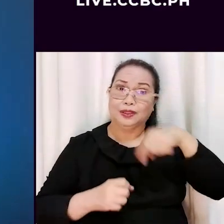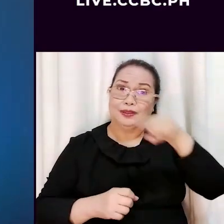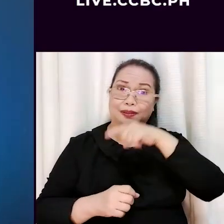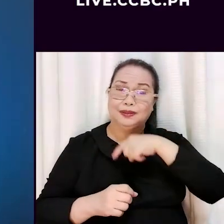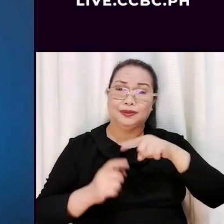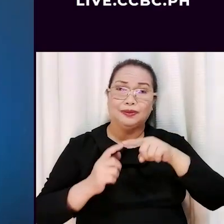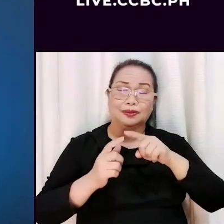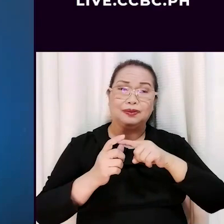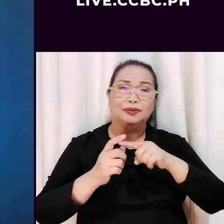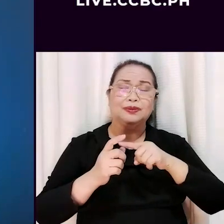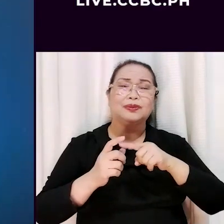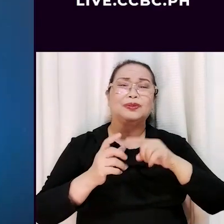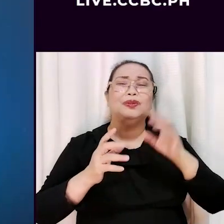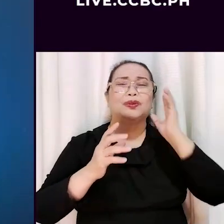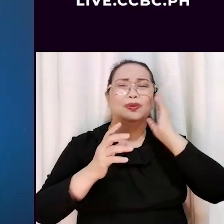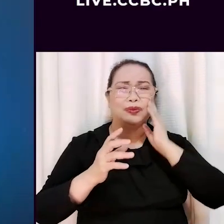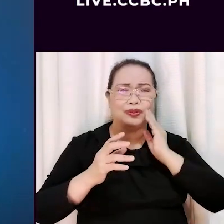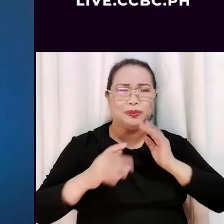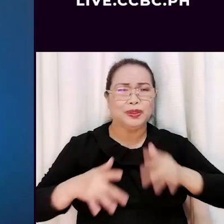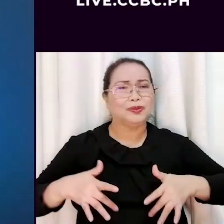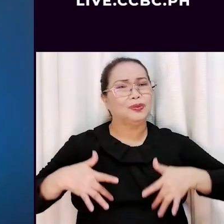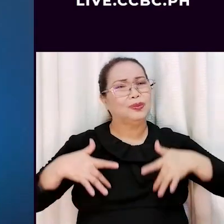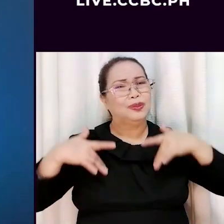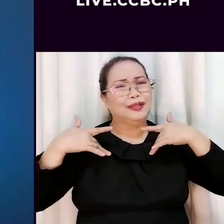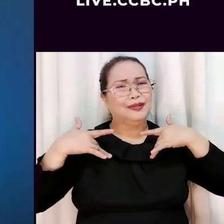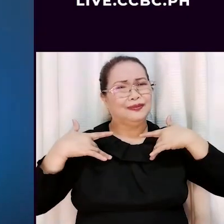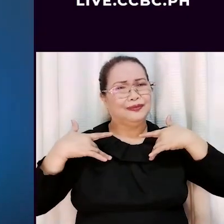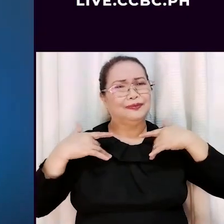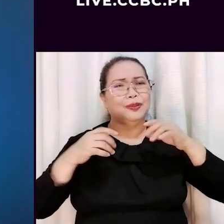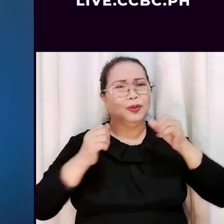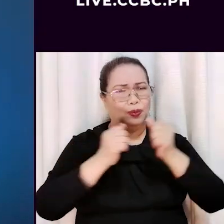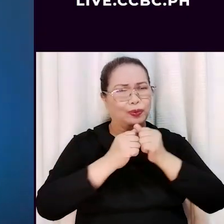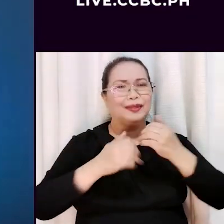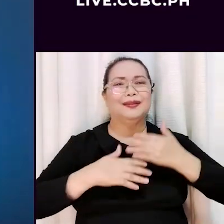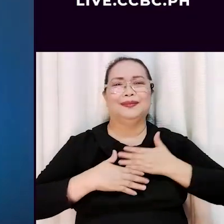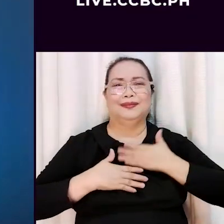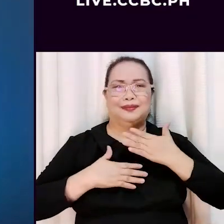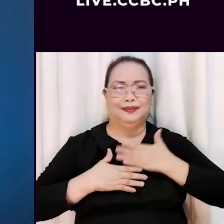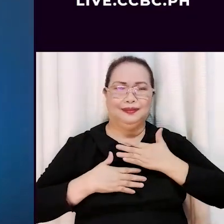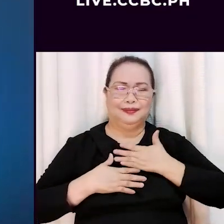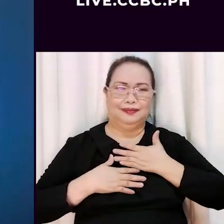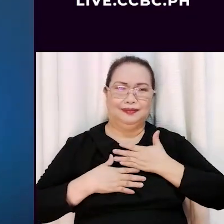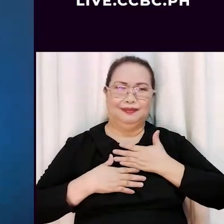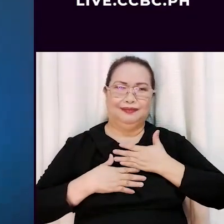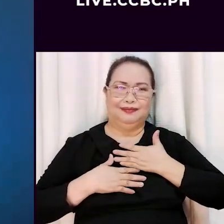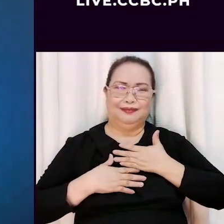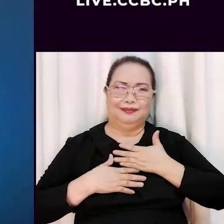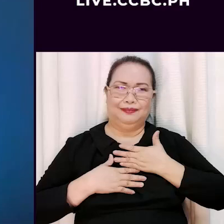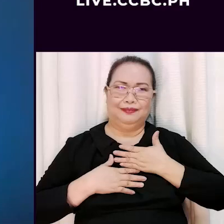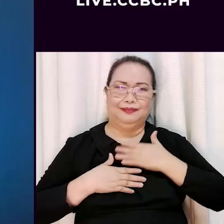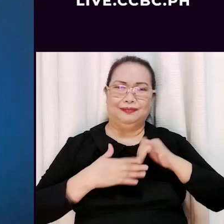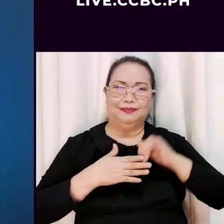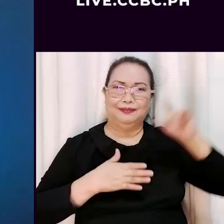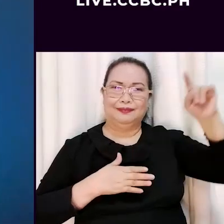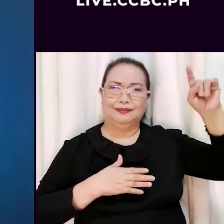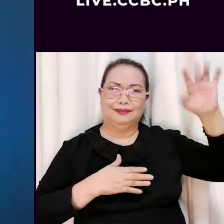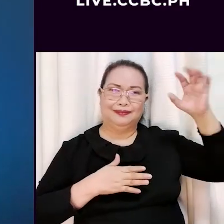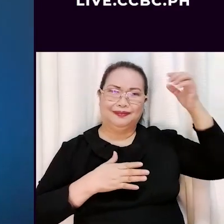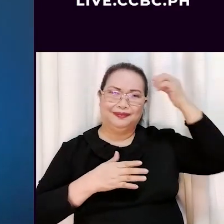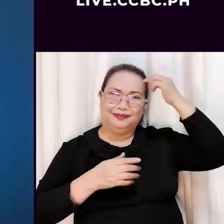to embrace this with gladness. That's the divine mindset.